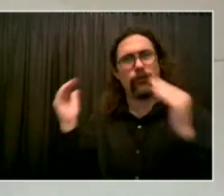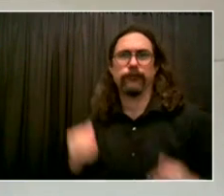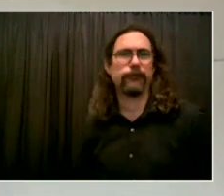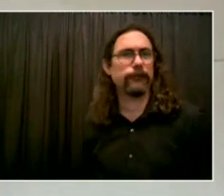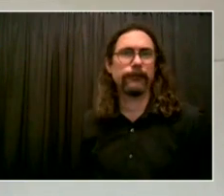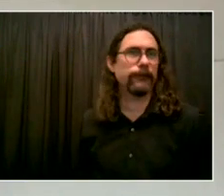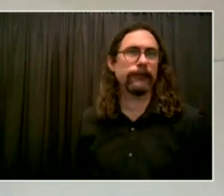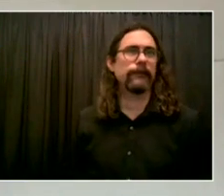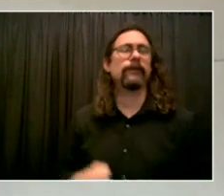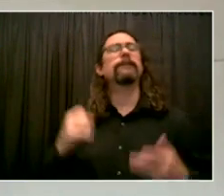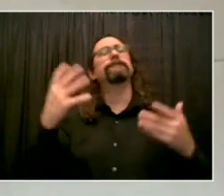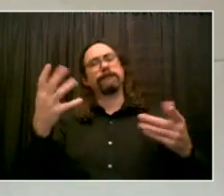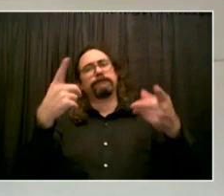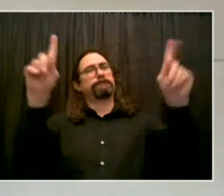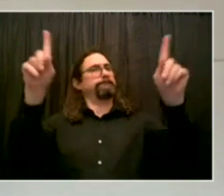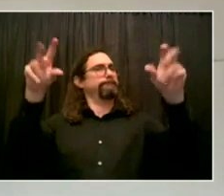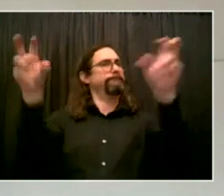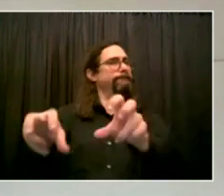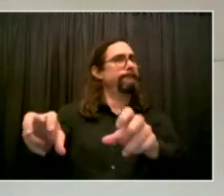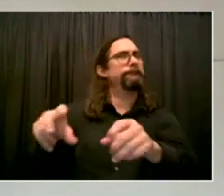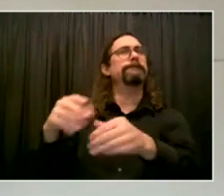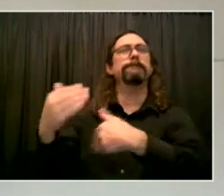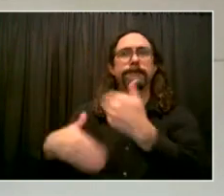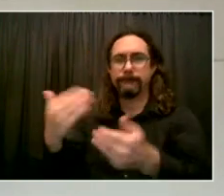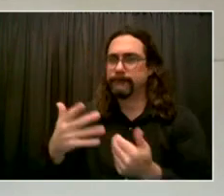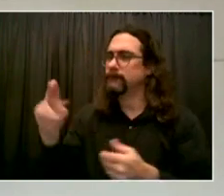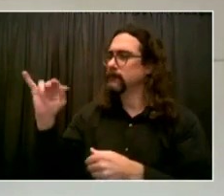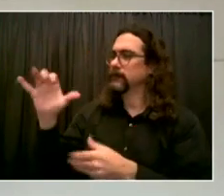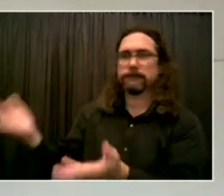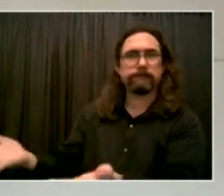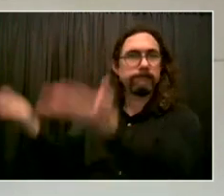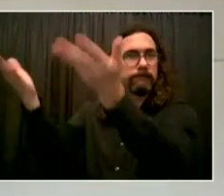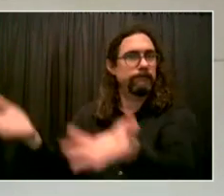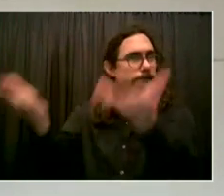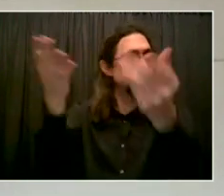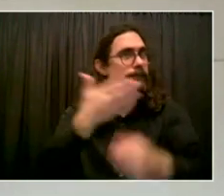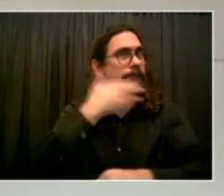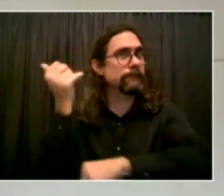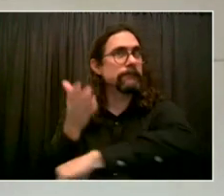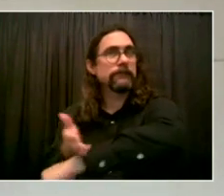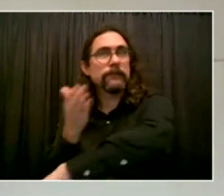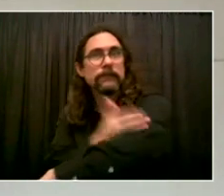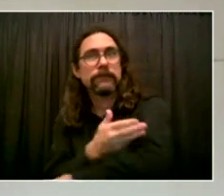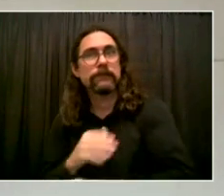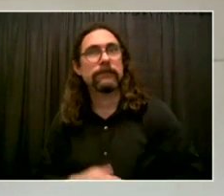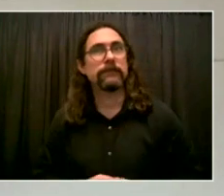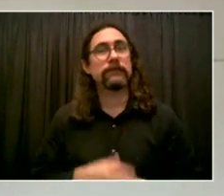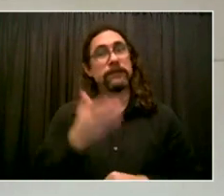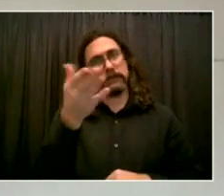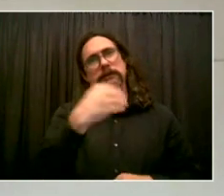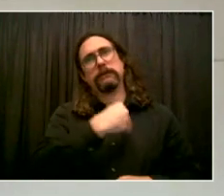mayor knows from walking around my district together, we have many more sheds, scaffolding, and capital